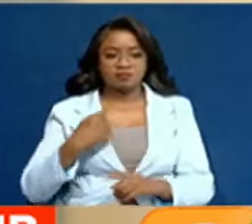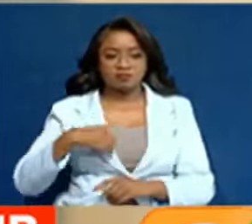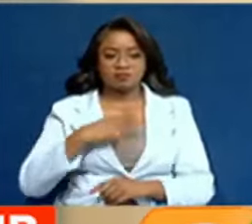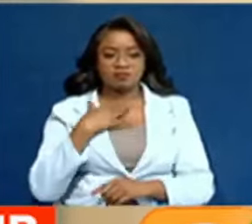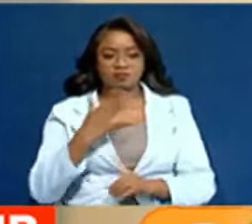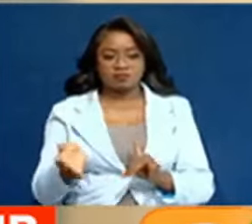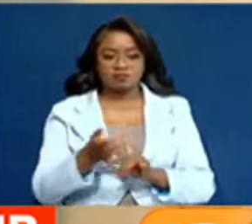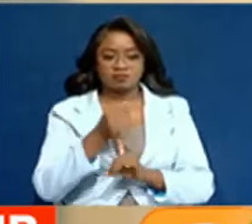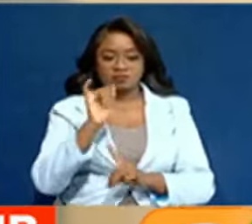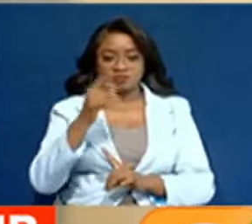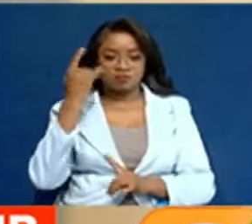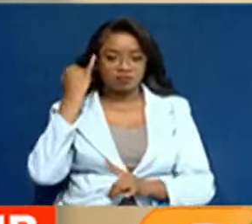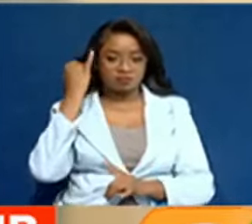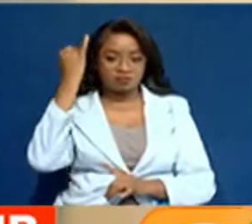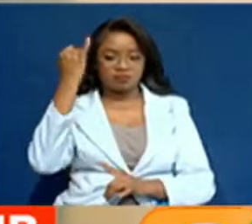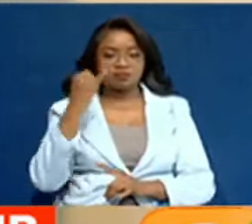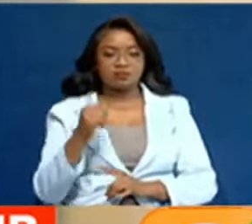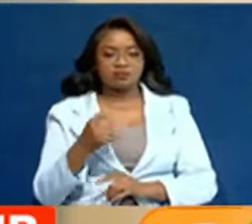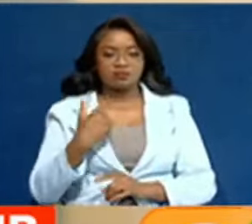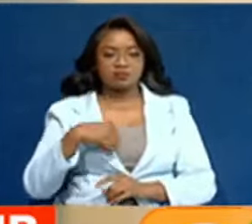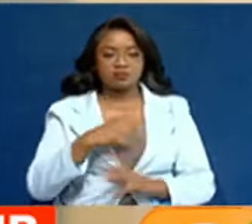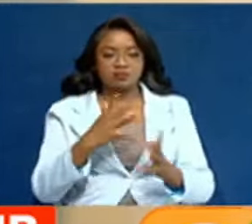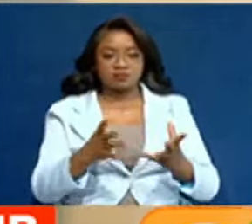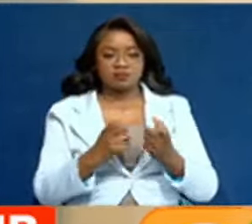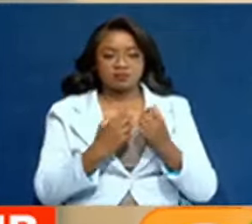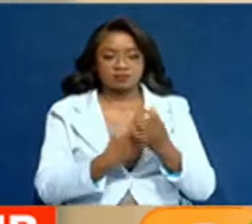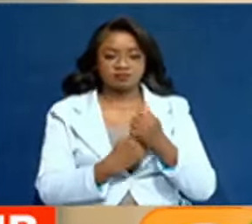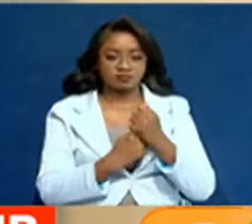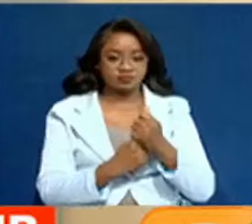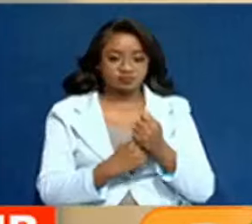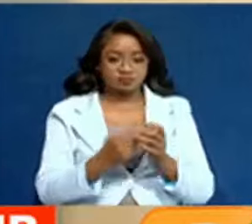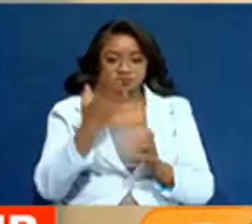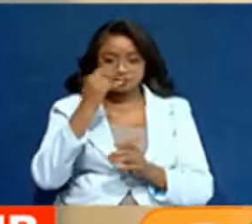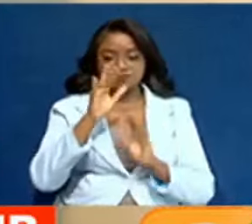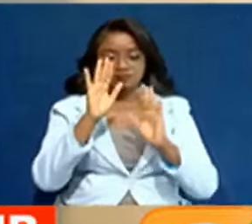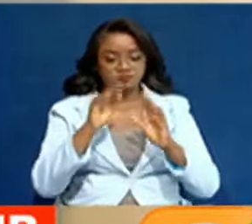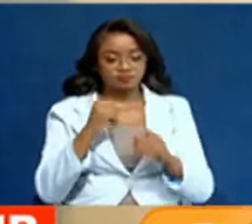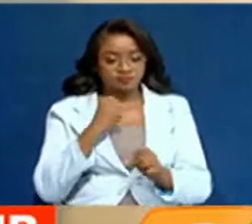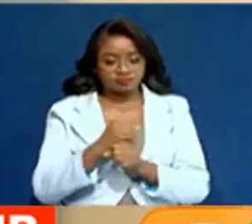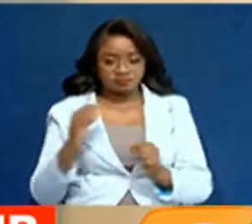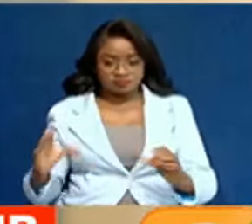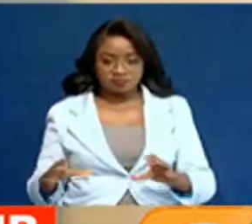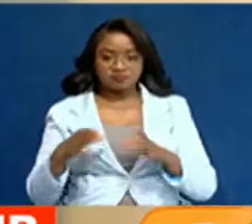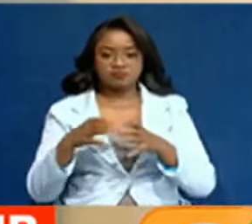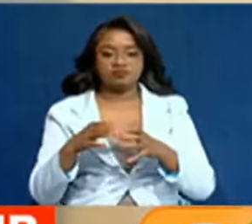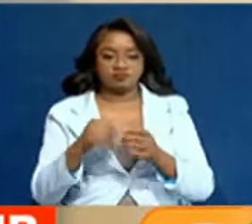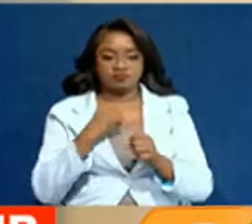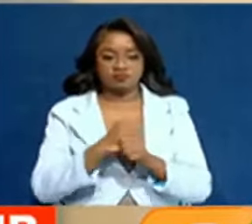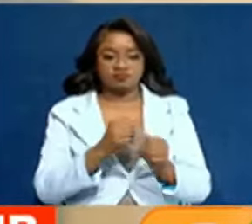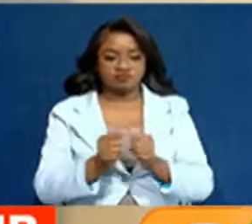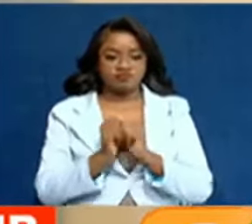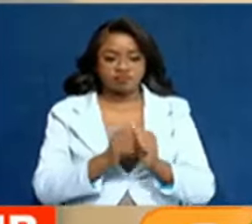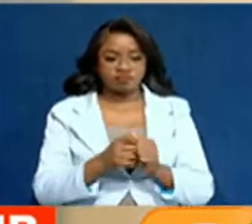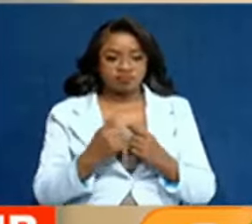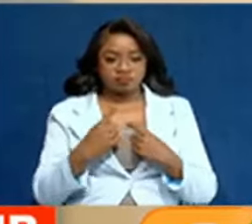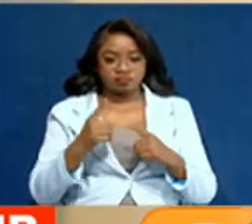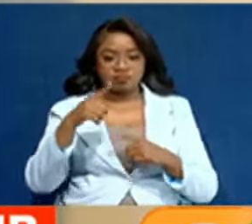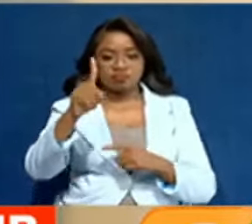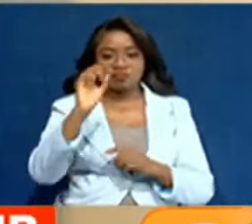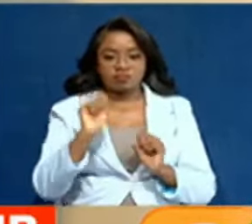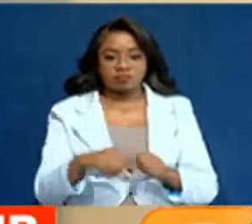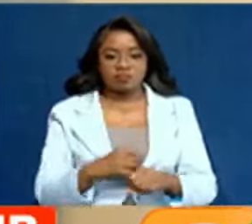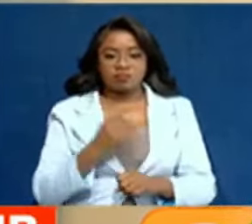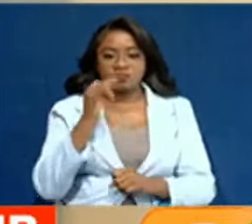need partners, because if you want to go far in a journey, you have to go with someone else. Otherwise, if you go alone, you can only